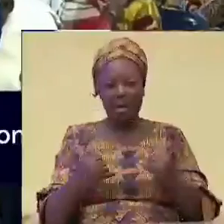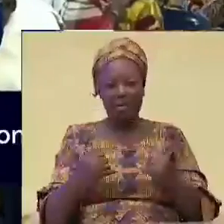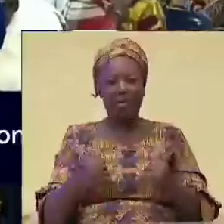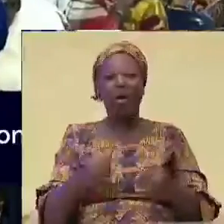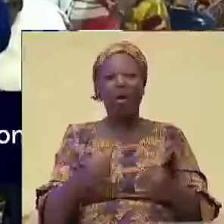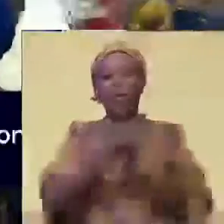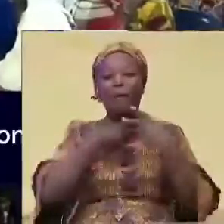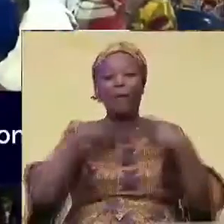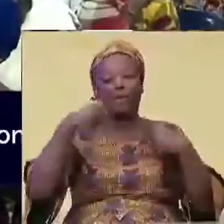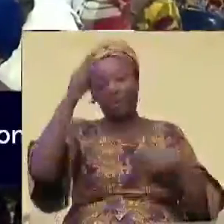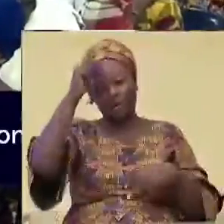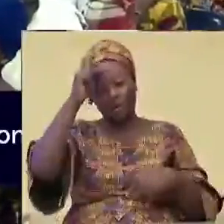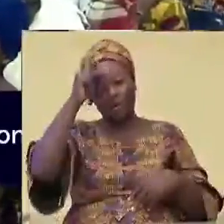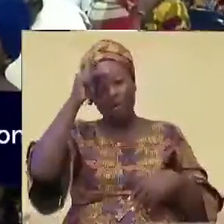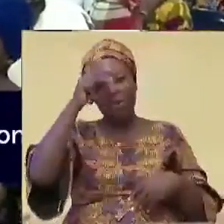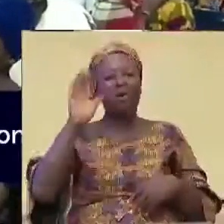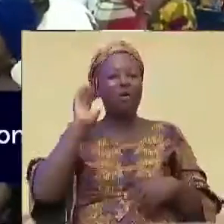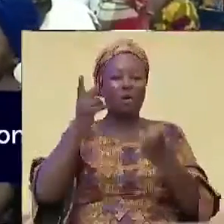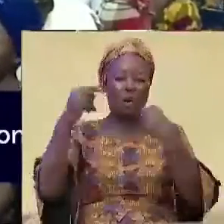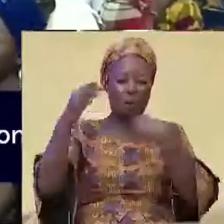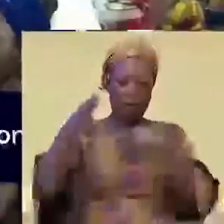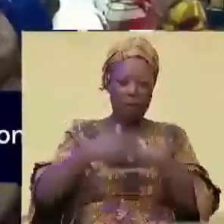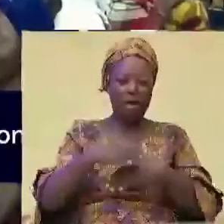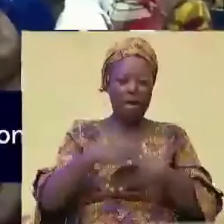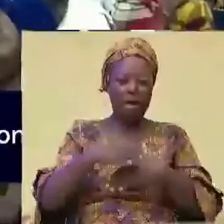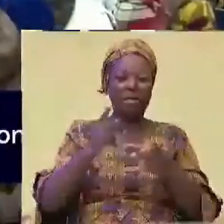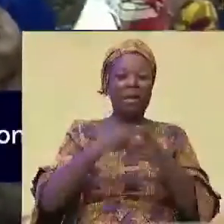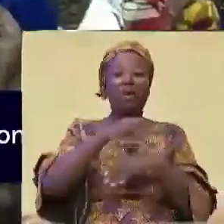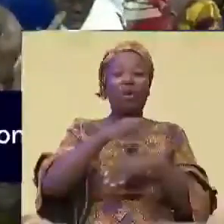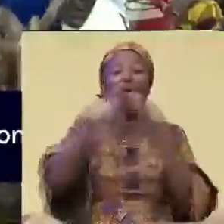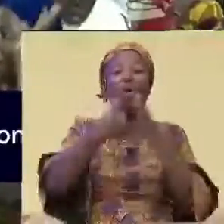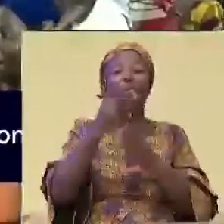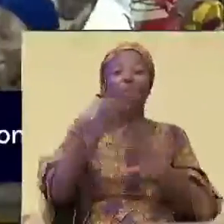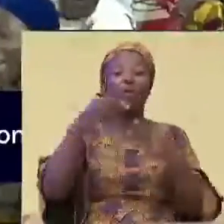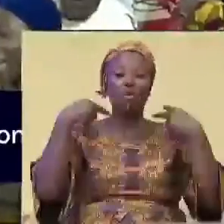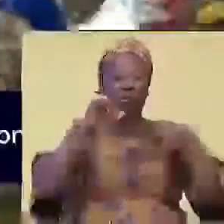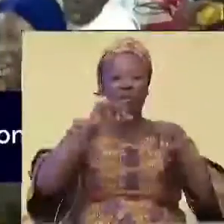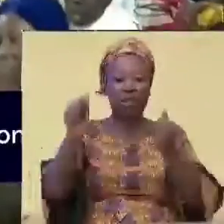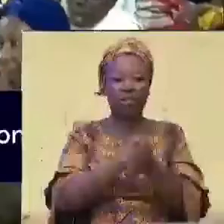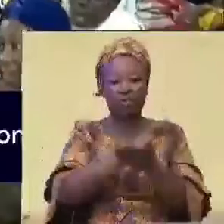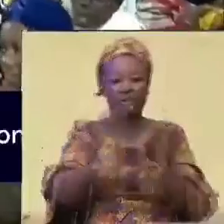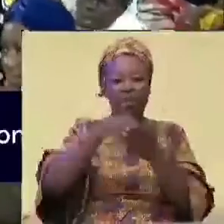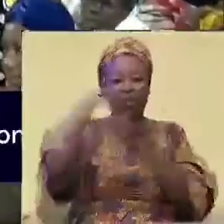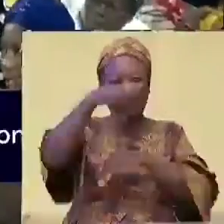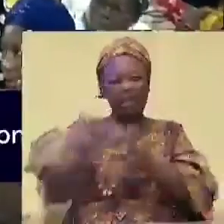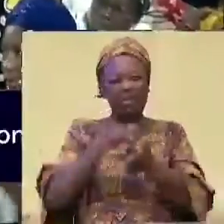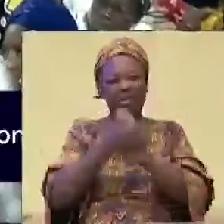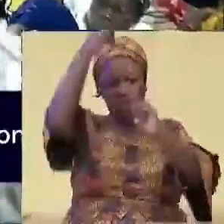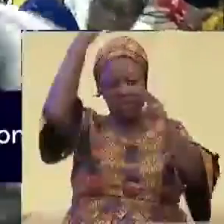tonight. Give me a good, good enugu. Amen.